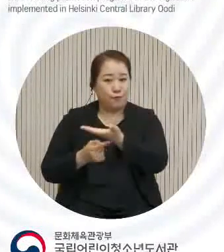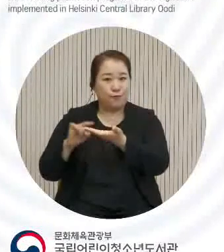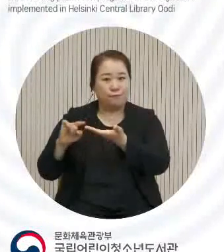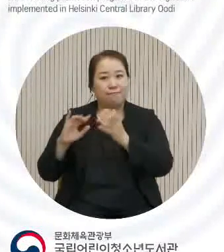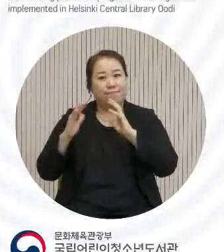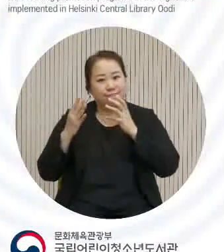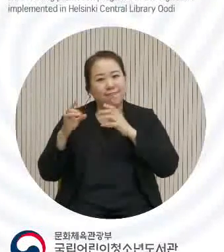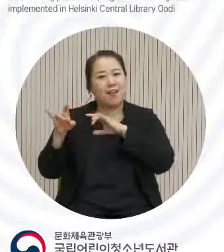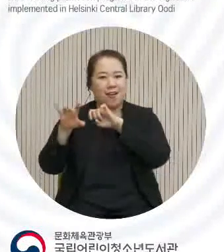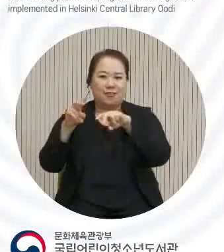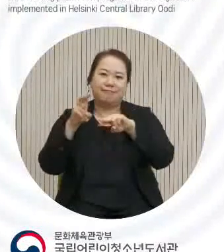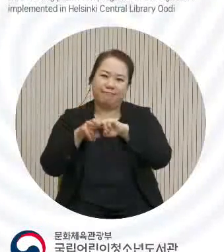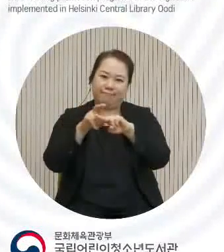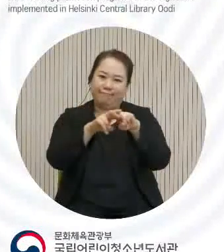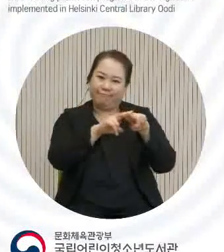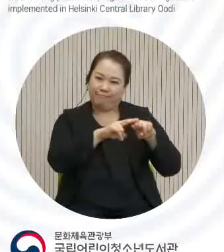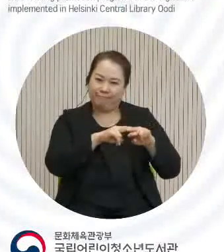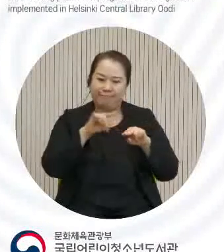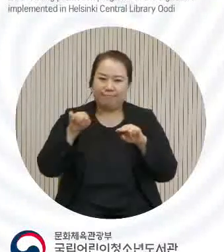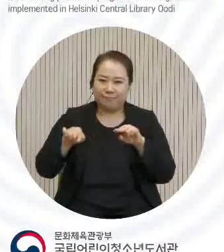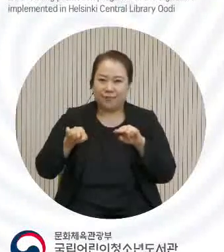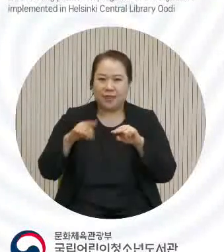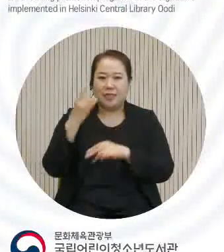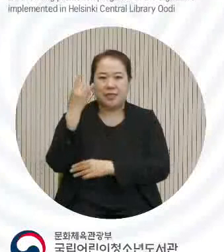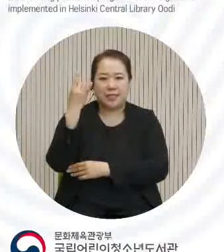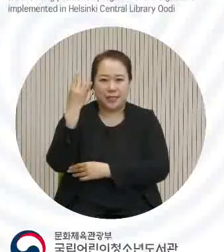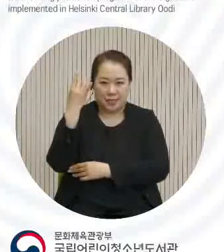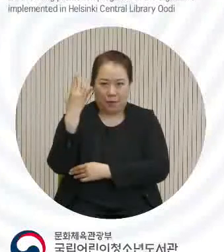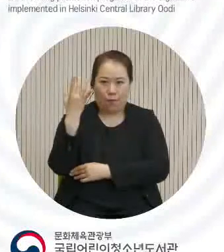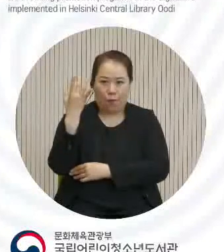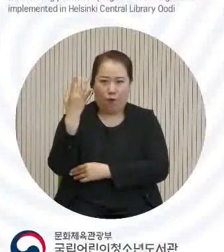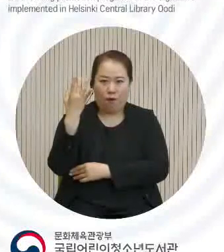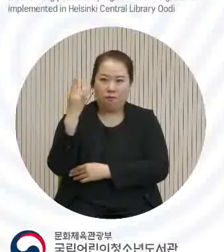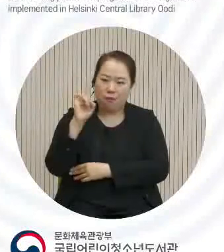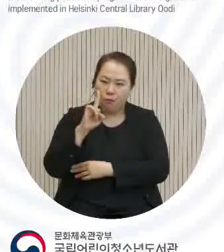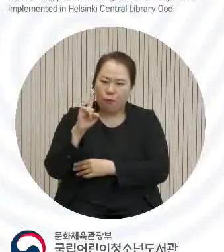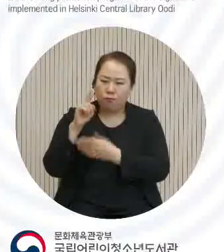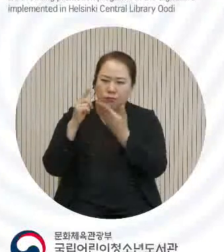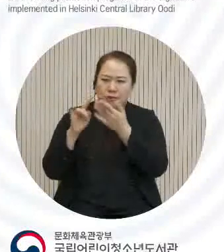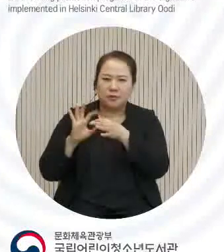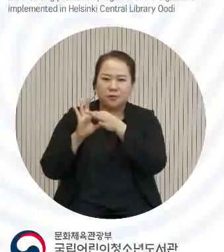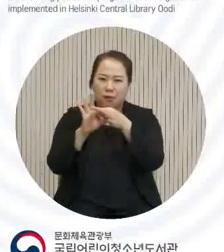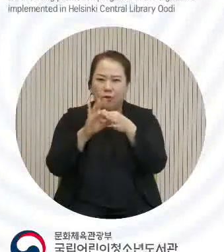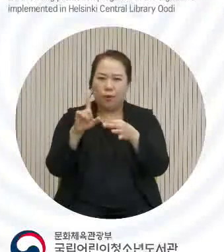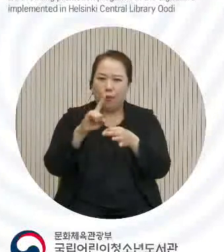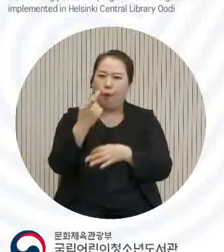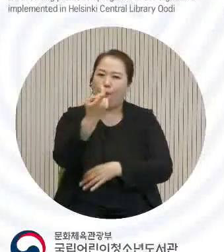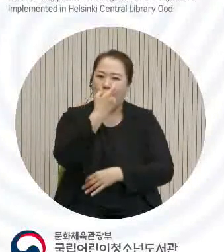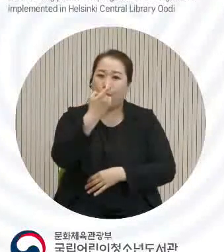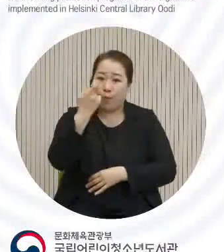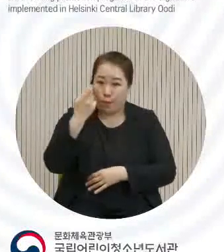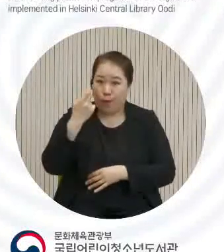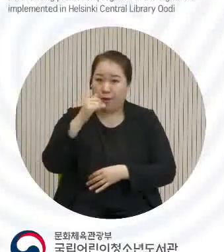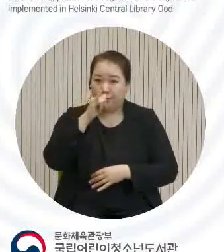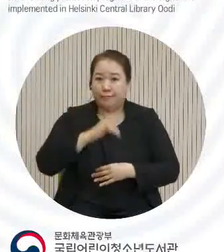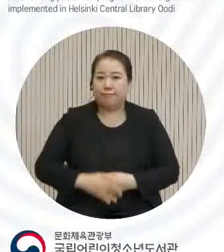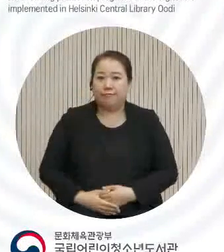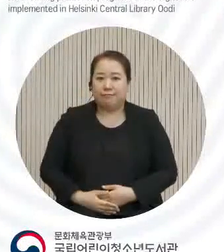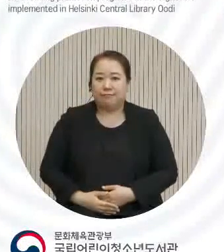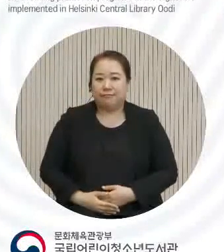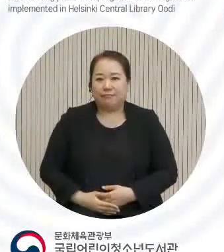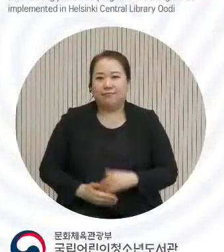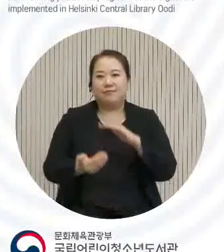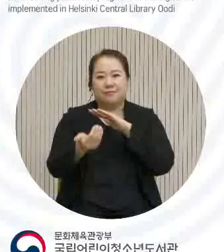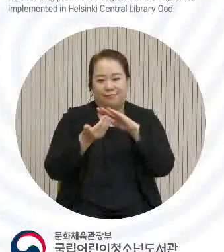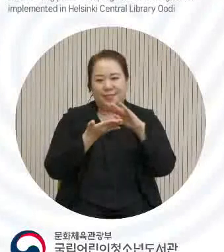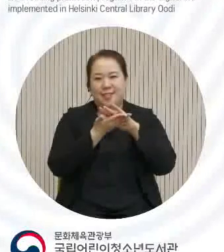and basic connections are being taught. Ready-made instruments have been printed beforehand and are now